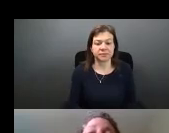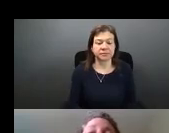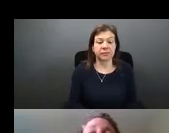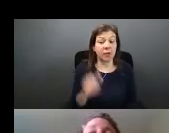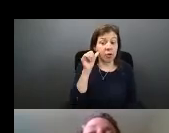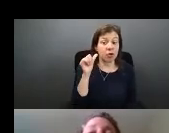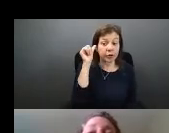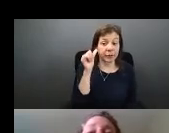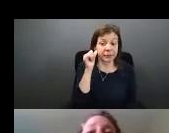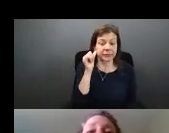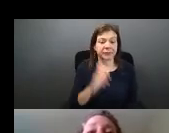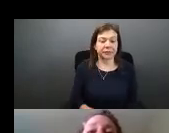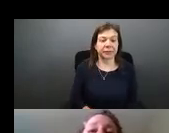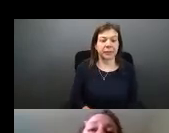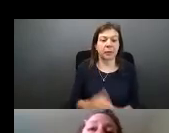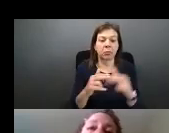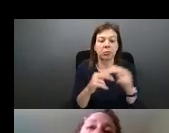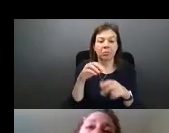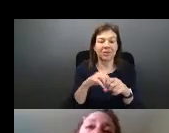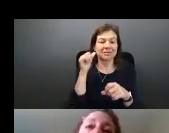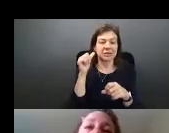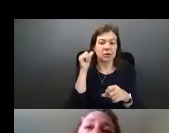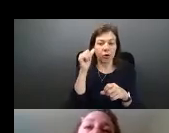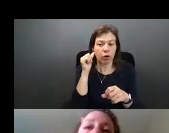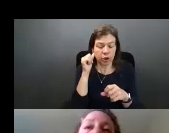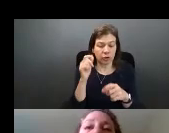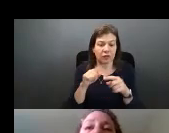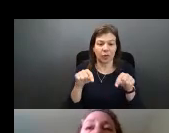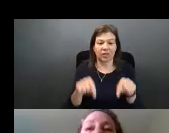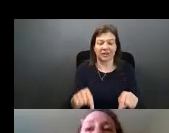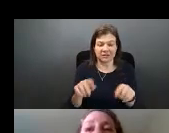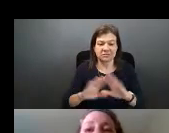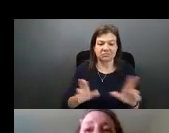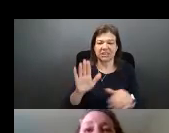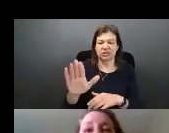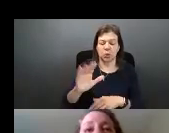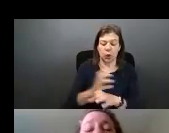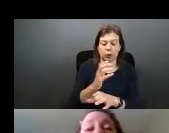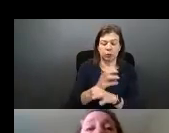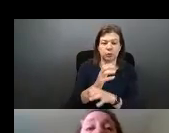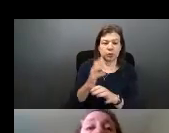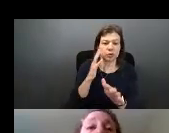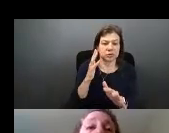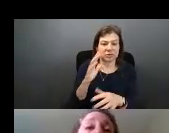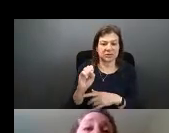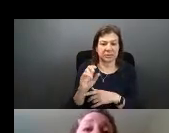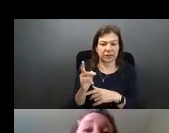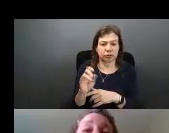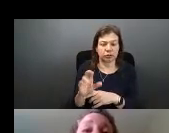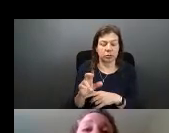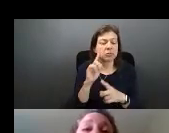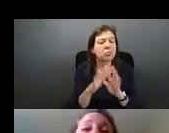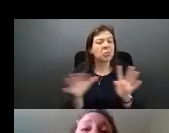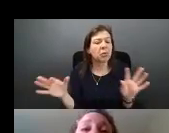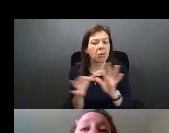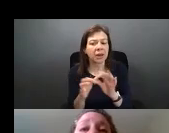Audio. The built-in audio output for this webinar is your computer speaker. You may also connect